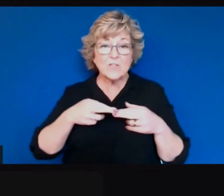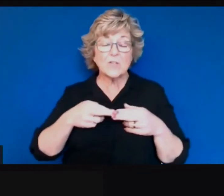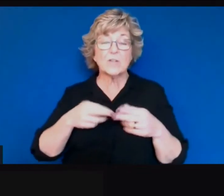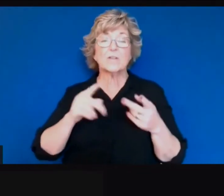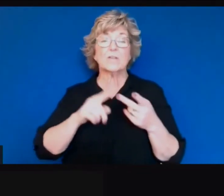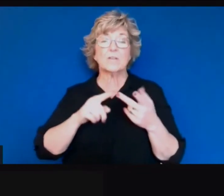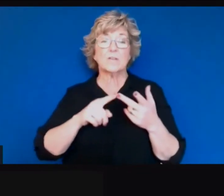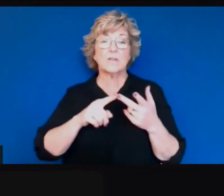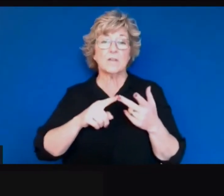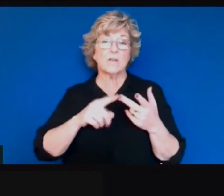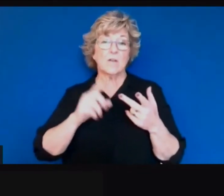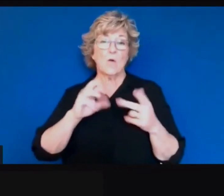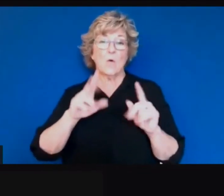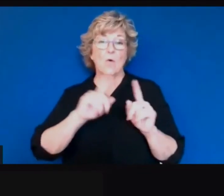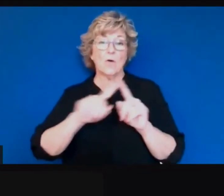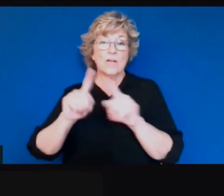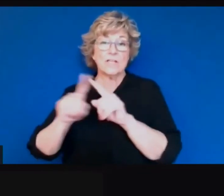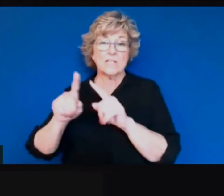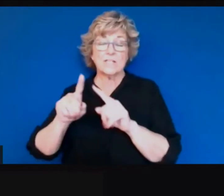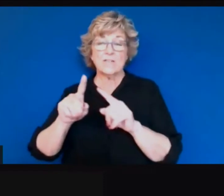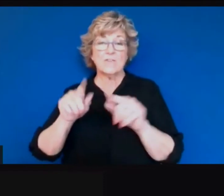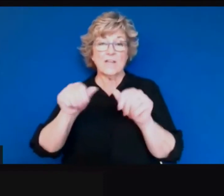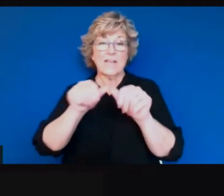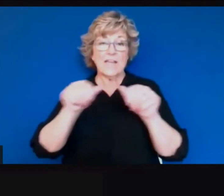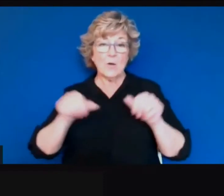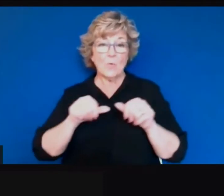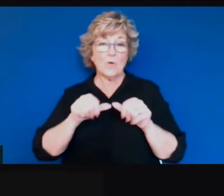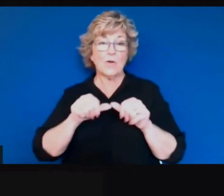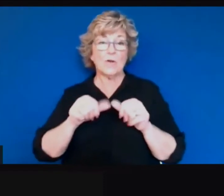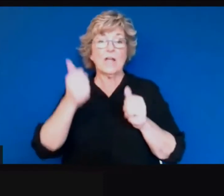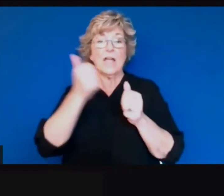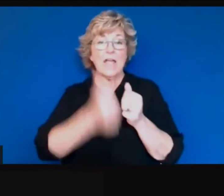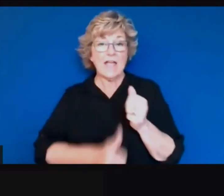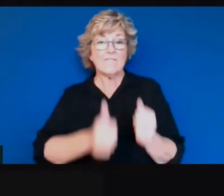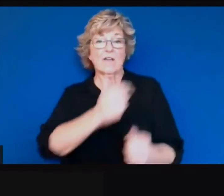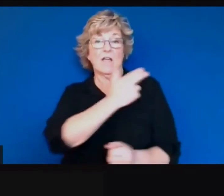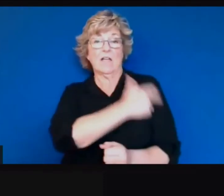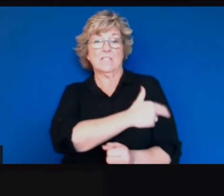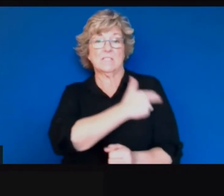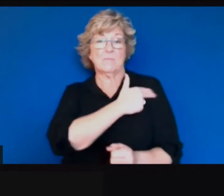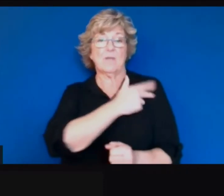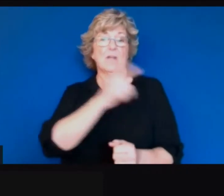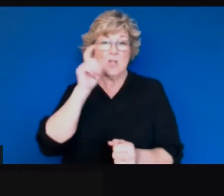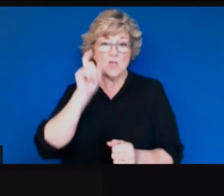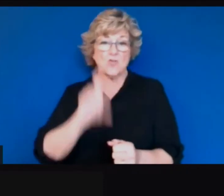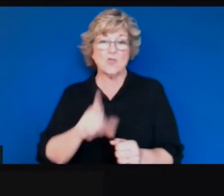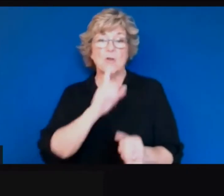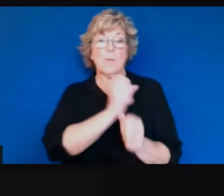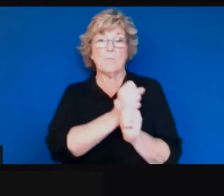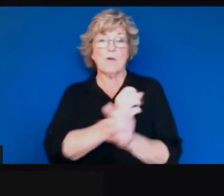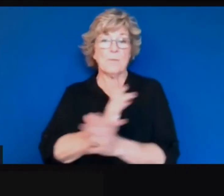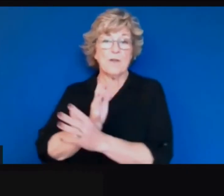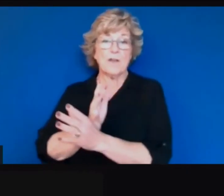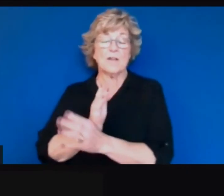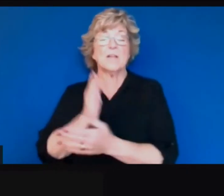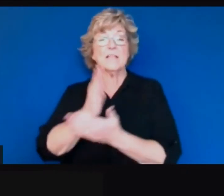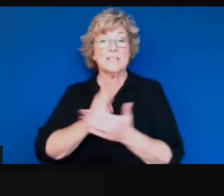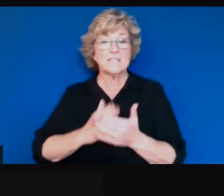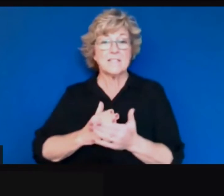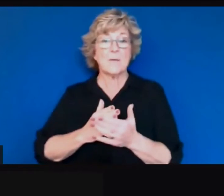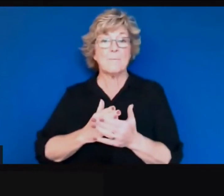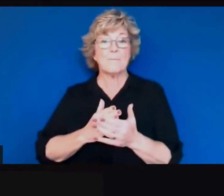between healthcare delivery systems in a certain geography, and every hospital should be prepared. I know some